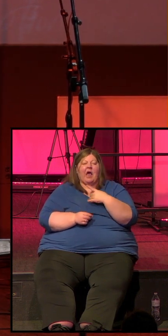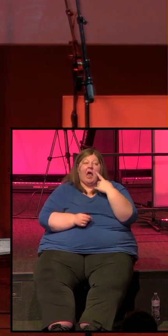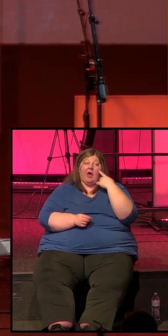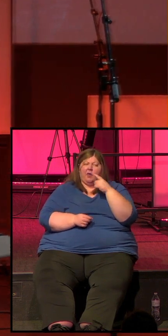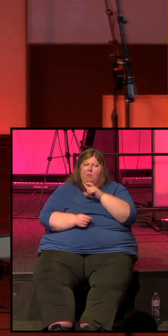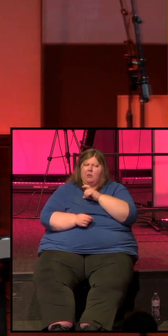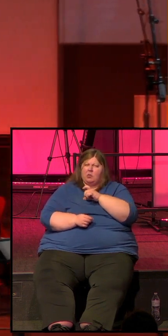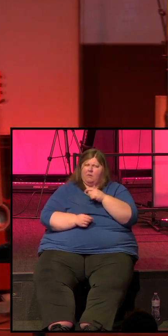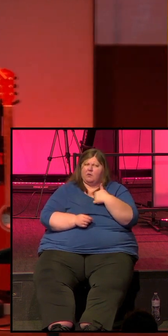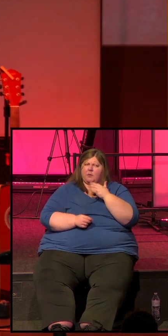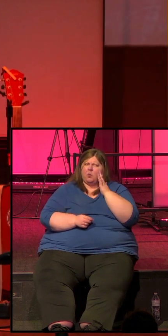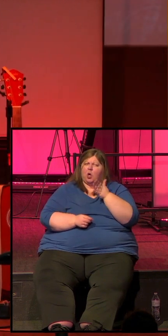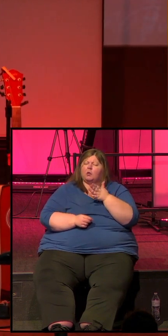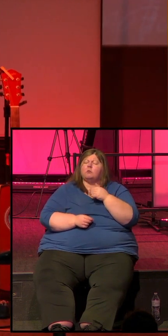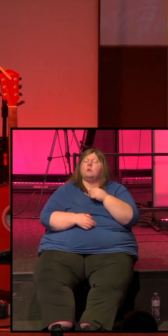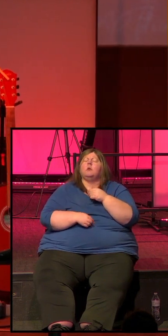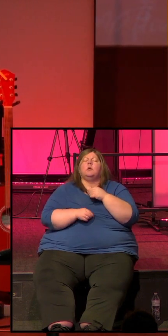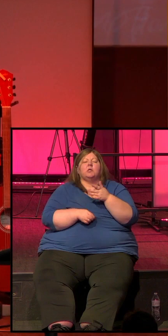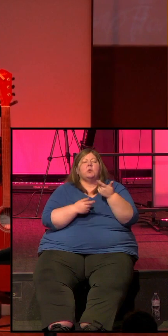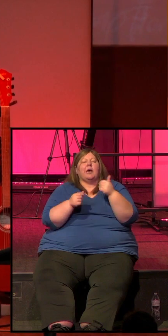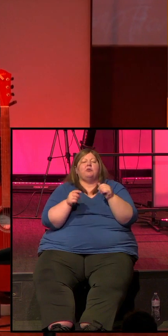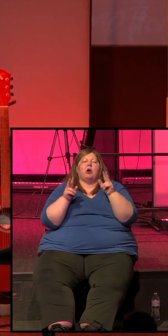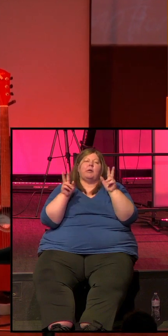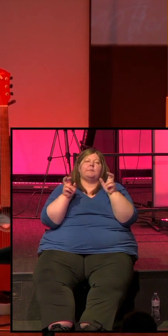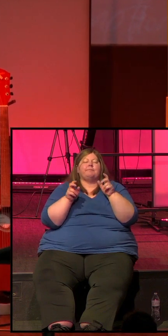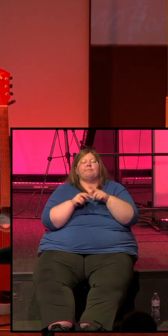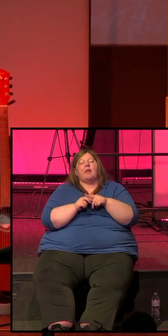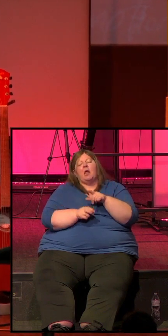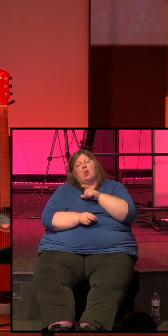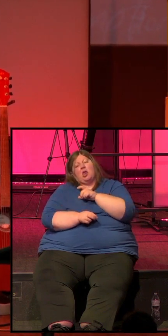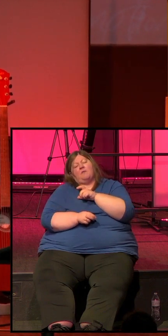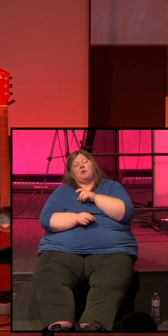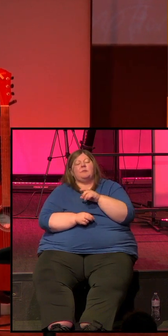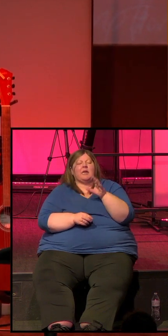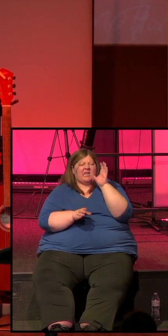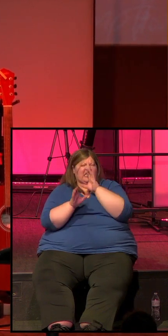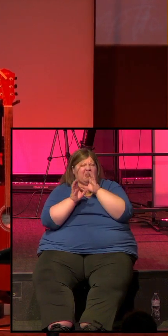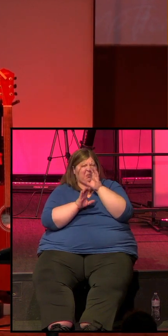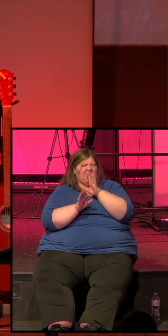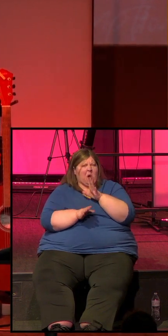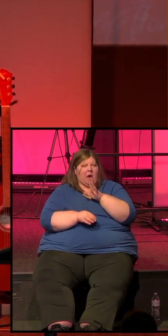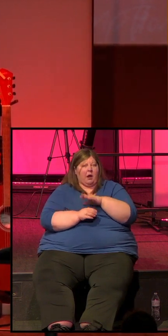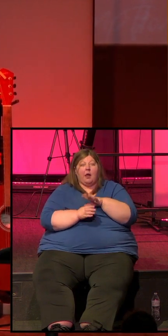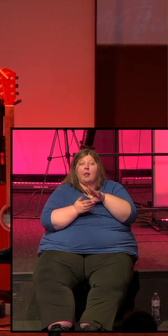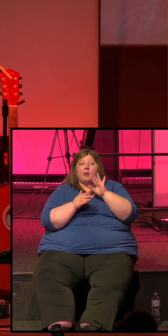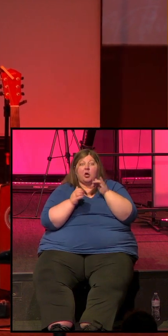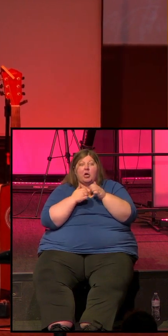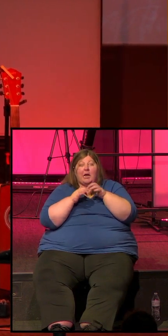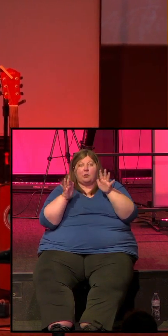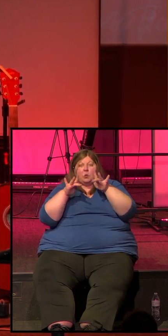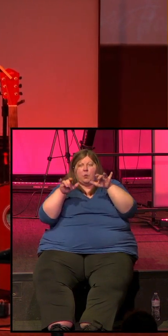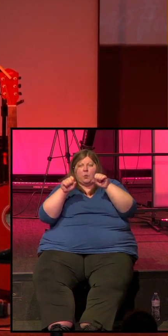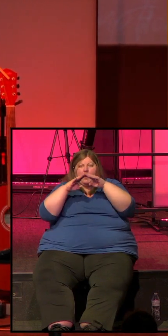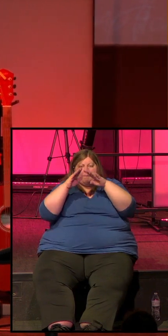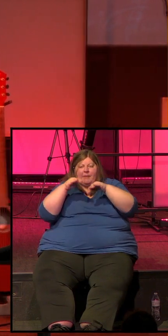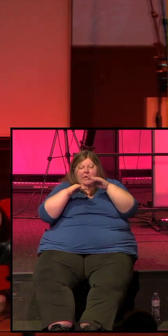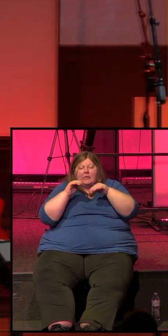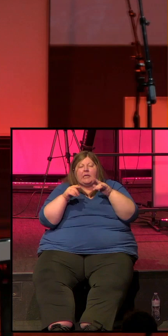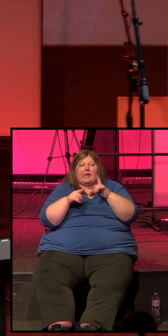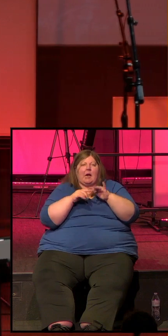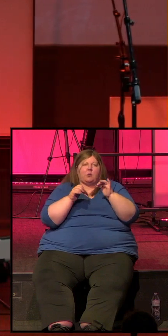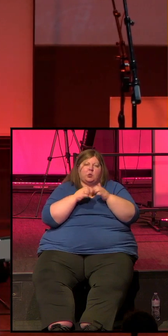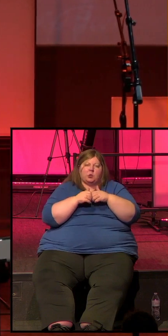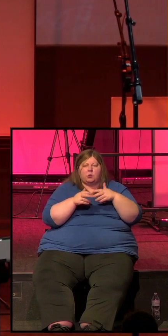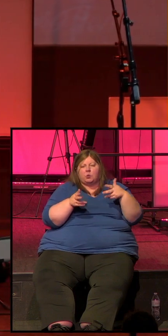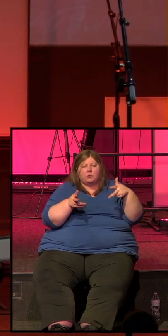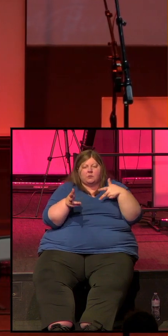officer, and so I did this thing called Law Enforcement Explorers. I had a lot of fun, like, learned how to clear a building, learned how to do a felony stop, learned how to use a